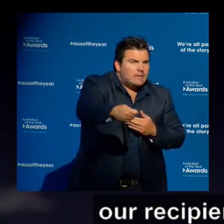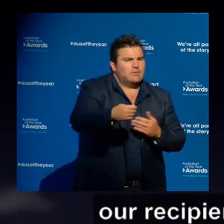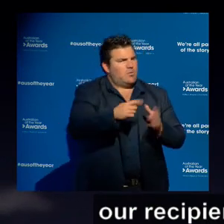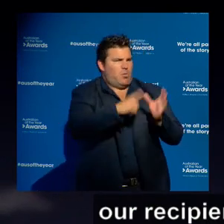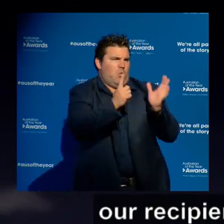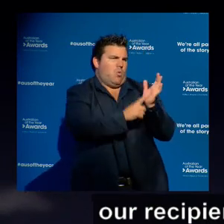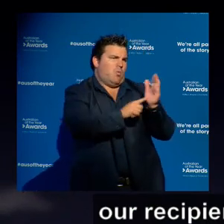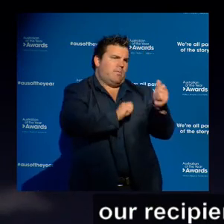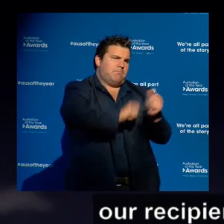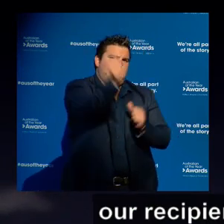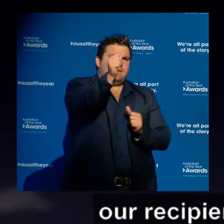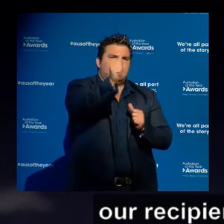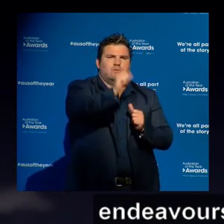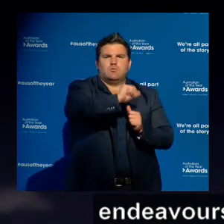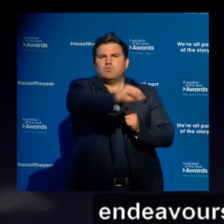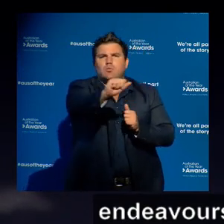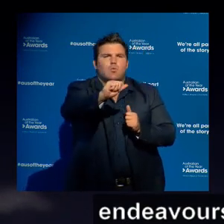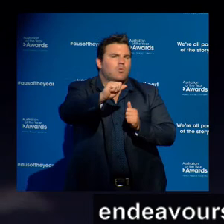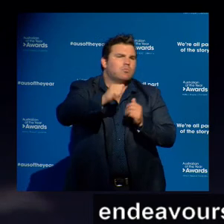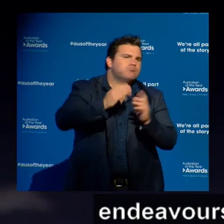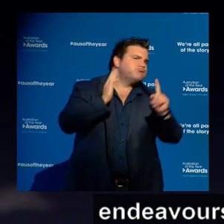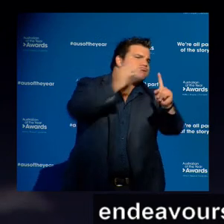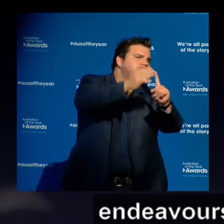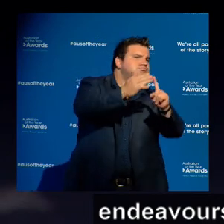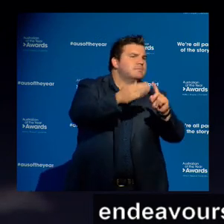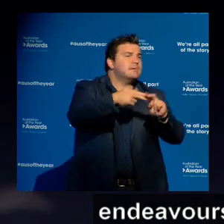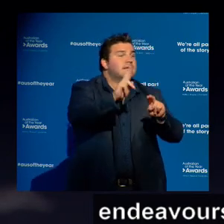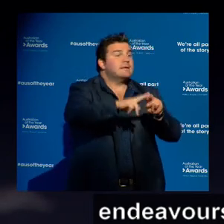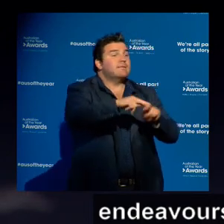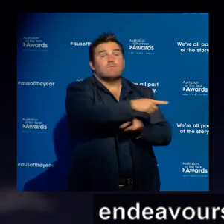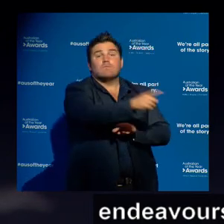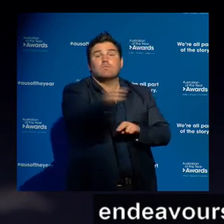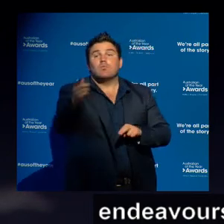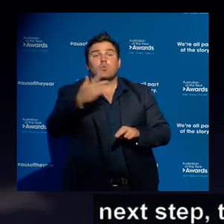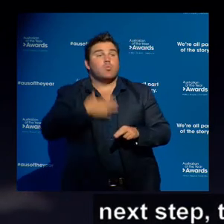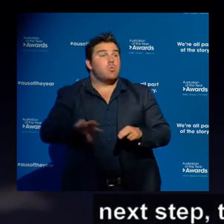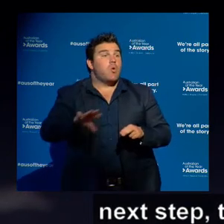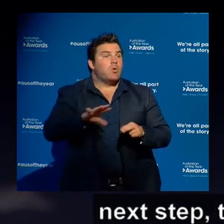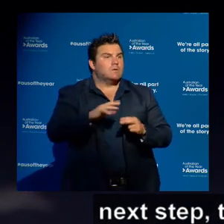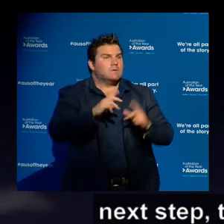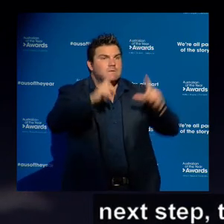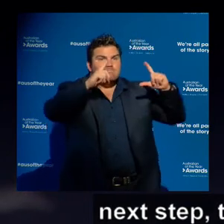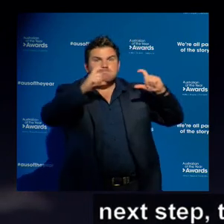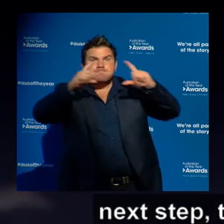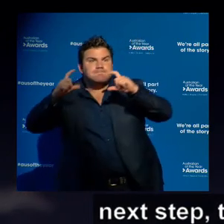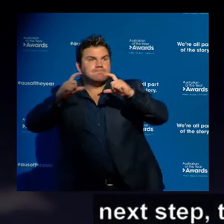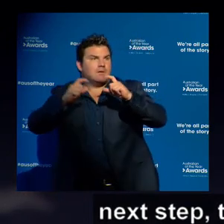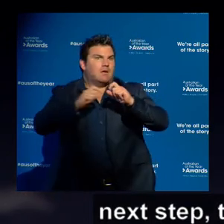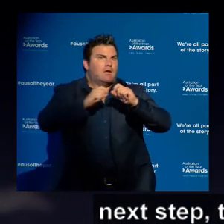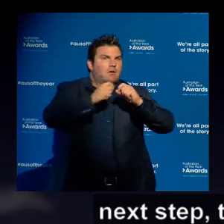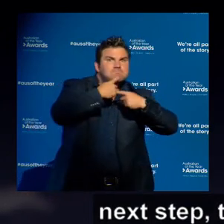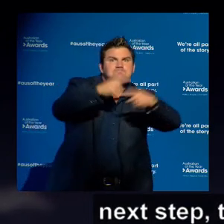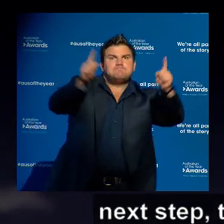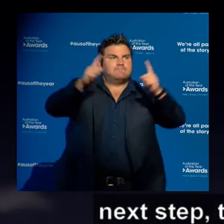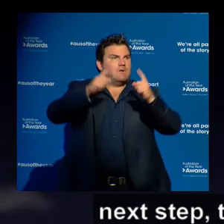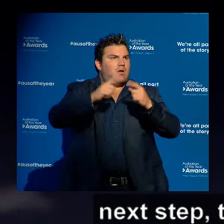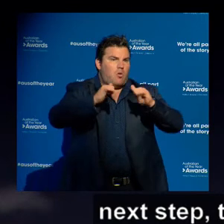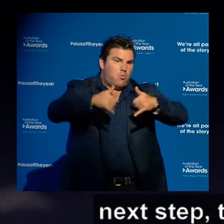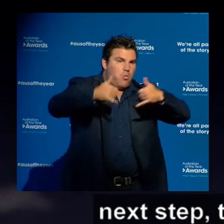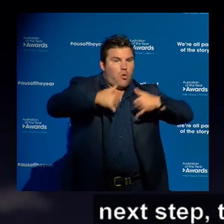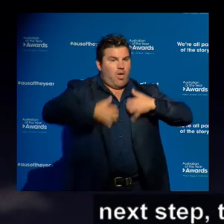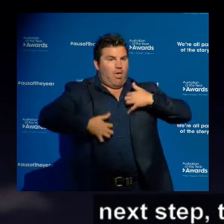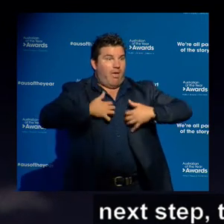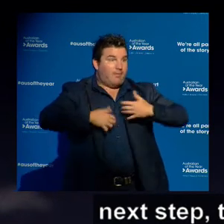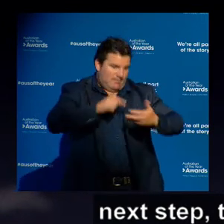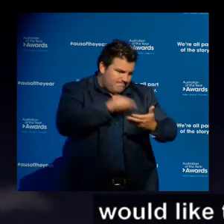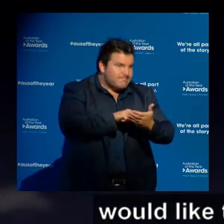of the program. And remember, if you would like to share any of this evening's proceedings, that hashtag, once again, Australian of